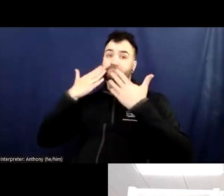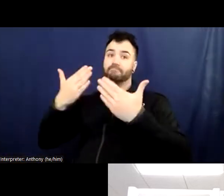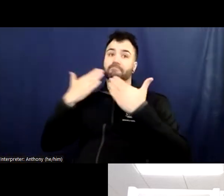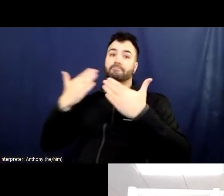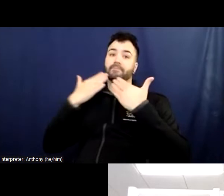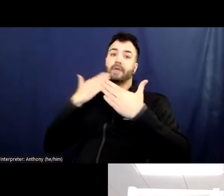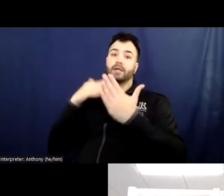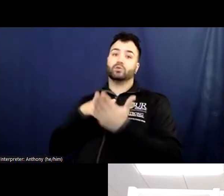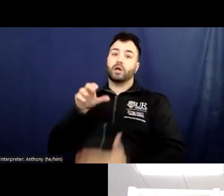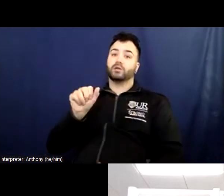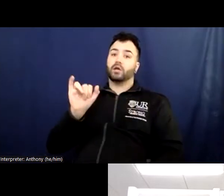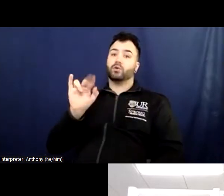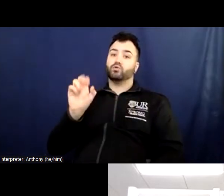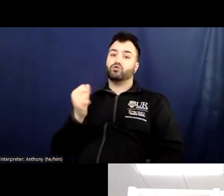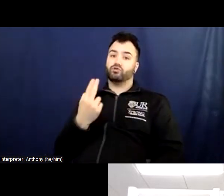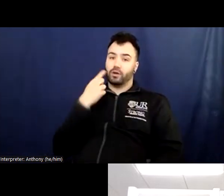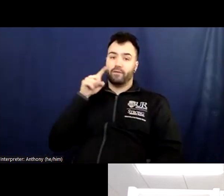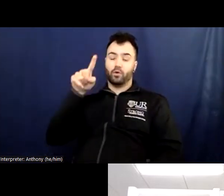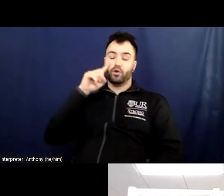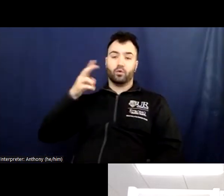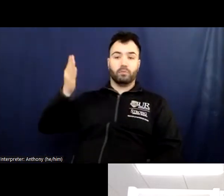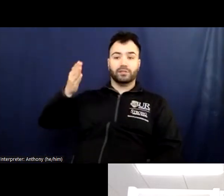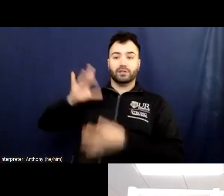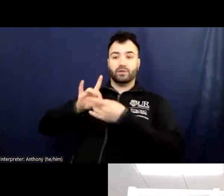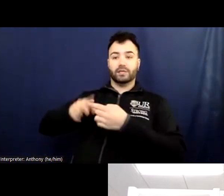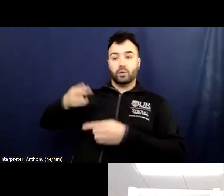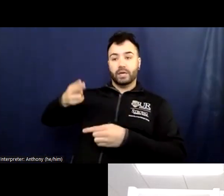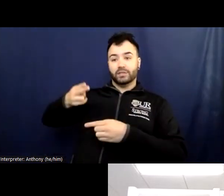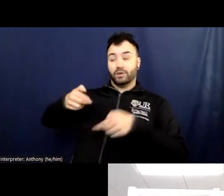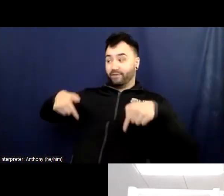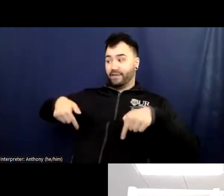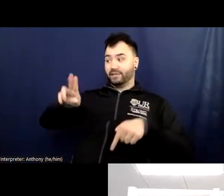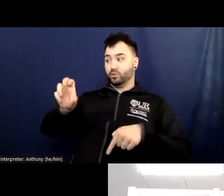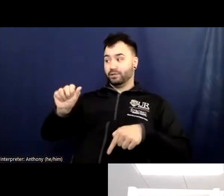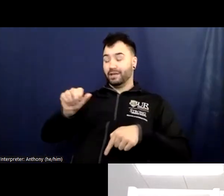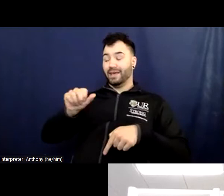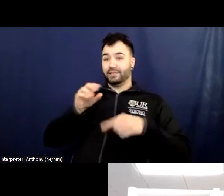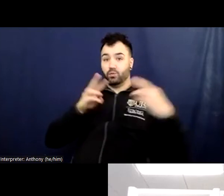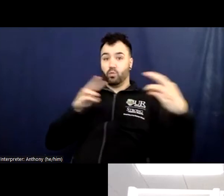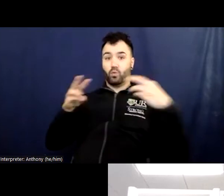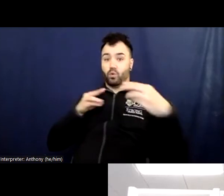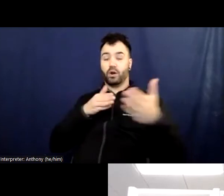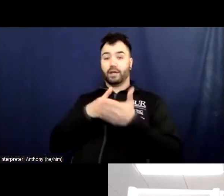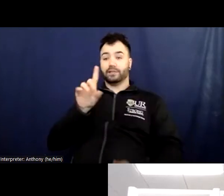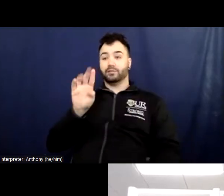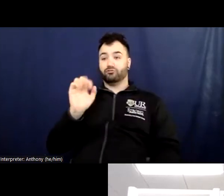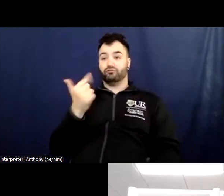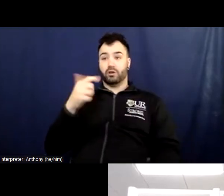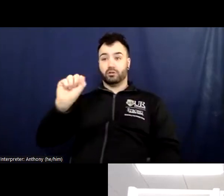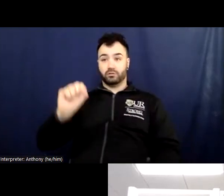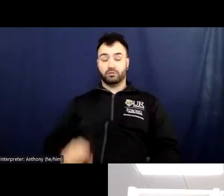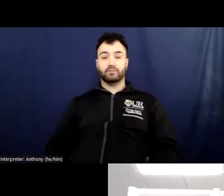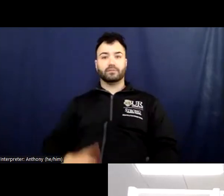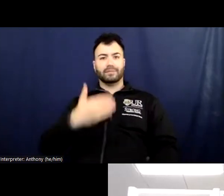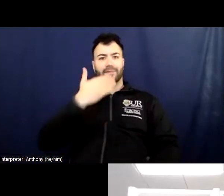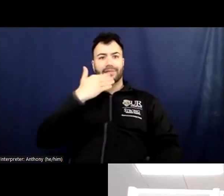a phenomenal history of our country and the war on drugs. So again, thank you, Stewart. Thank you. Thank you. Thank